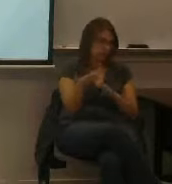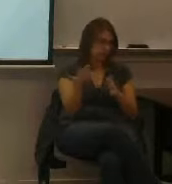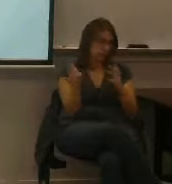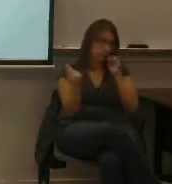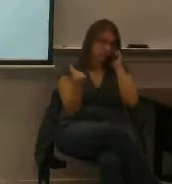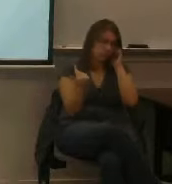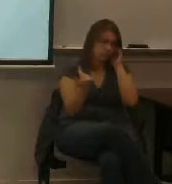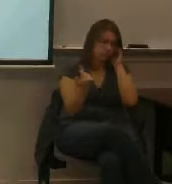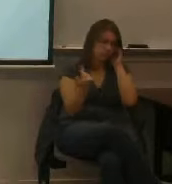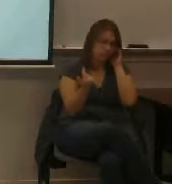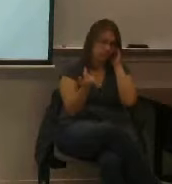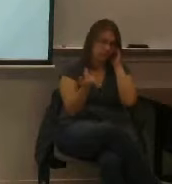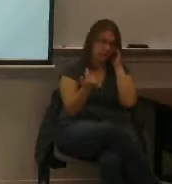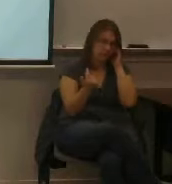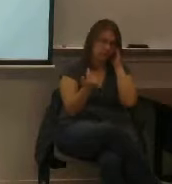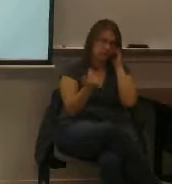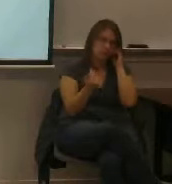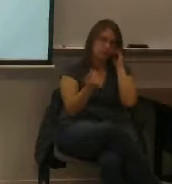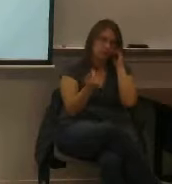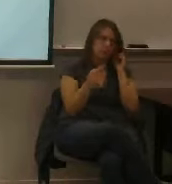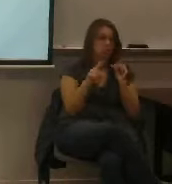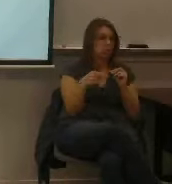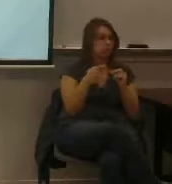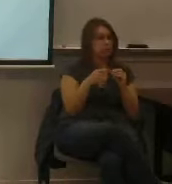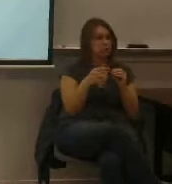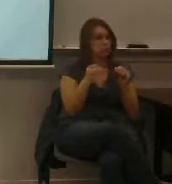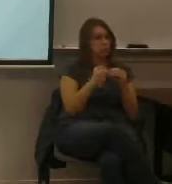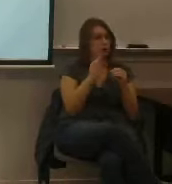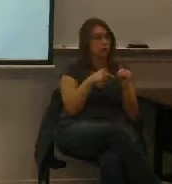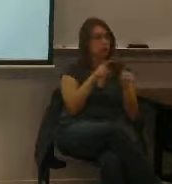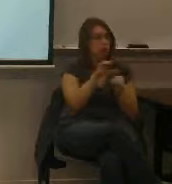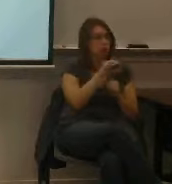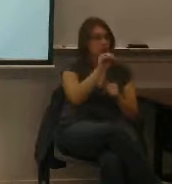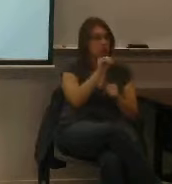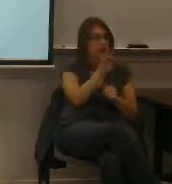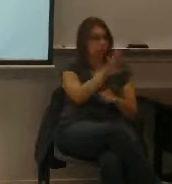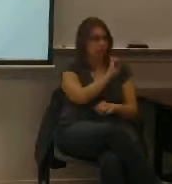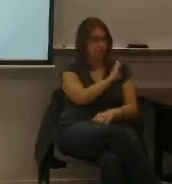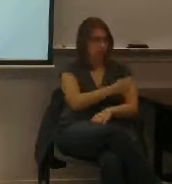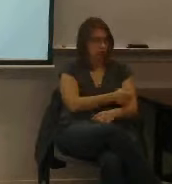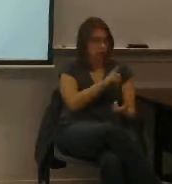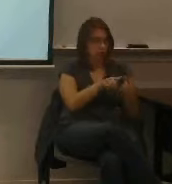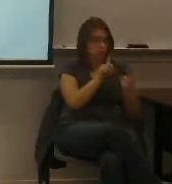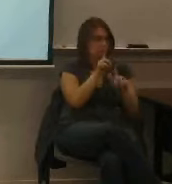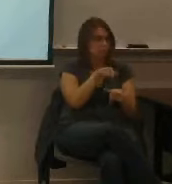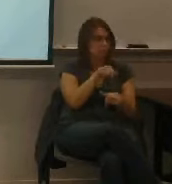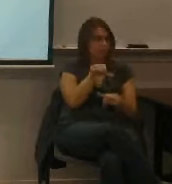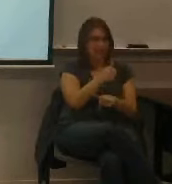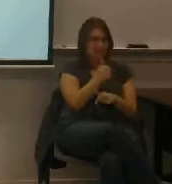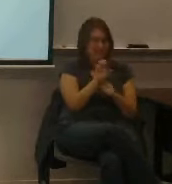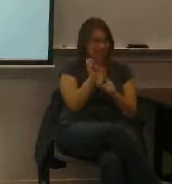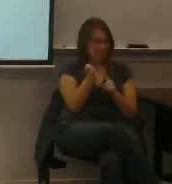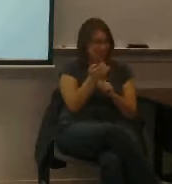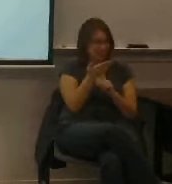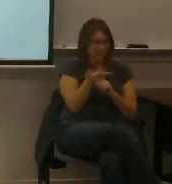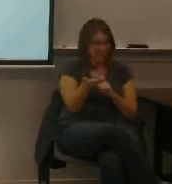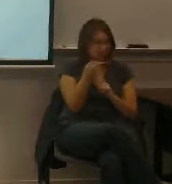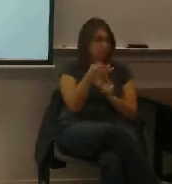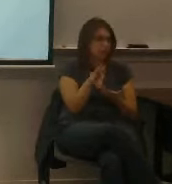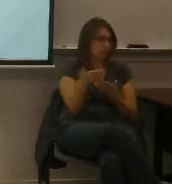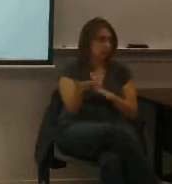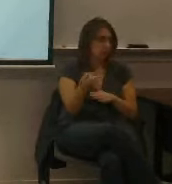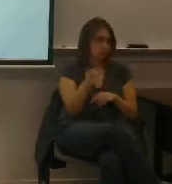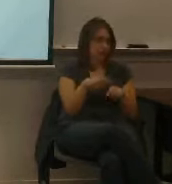So once it takes more than 100% of your energy to respond to any environmental factor, you're dead because you